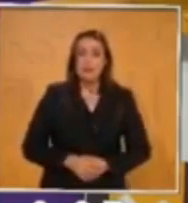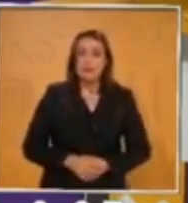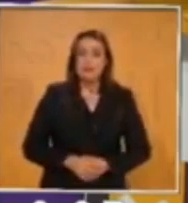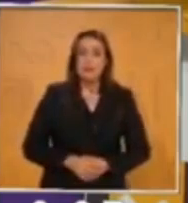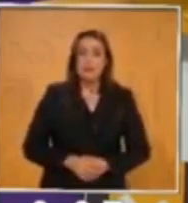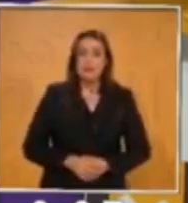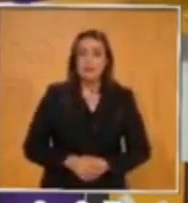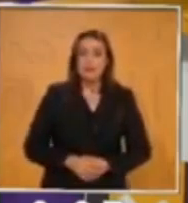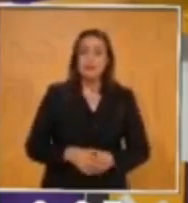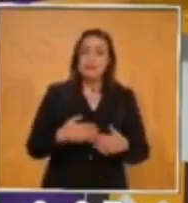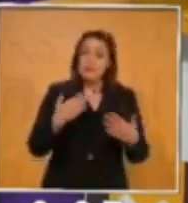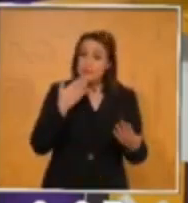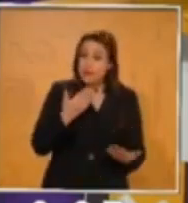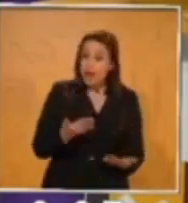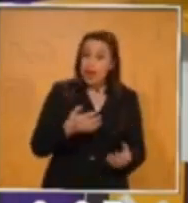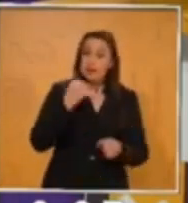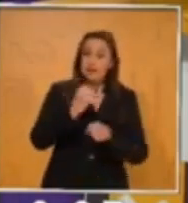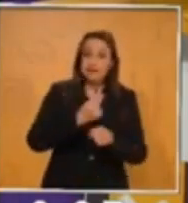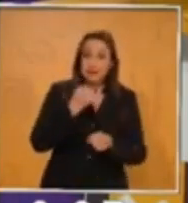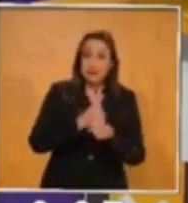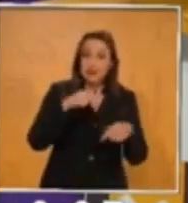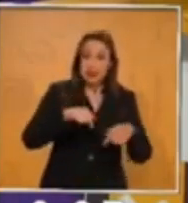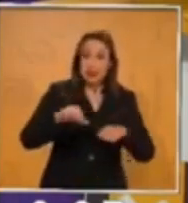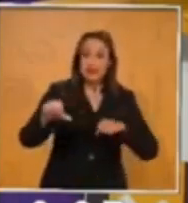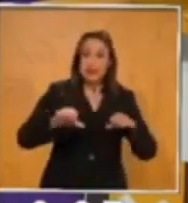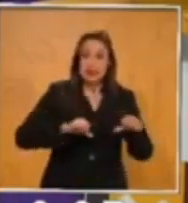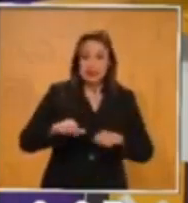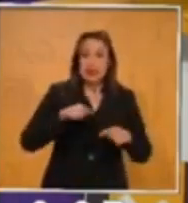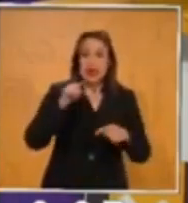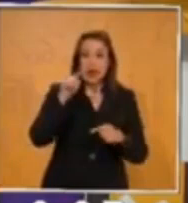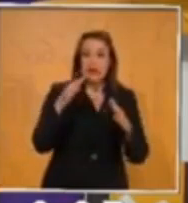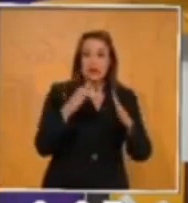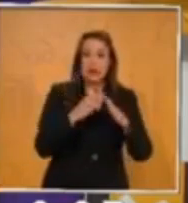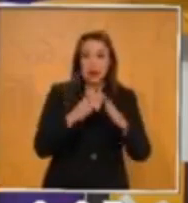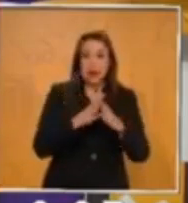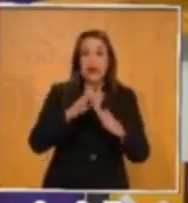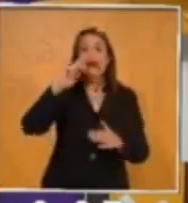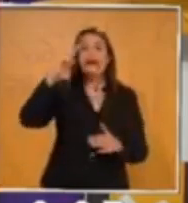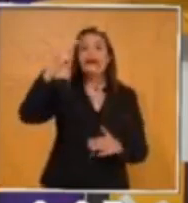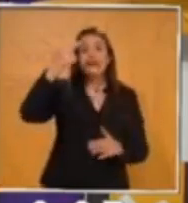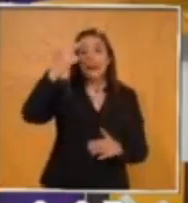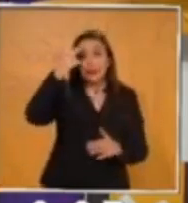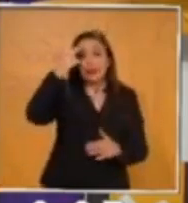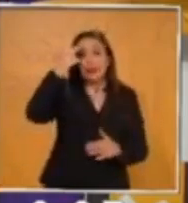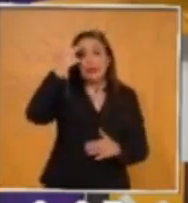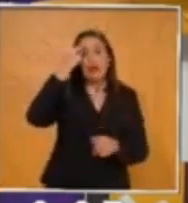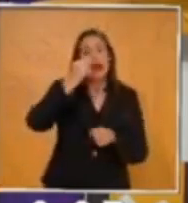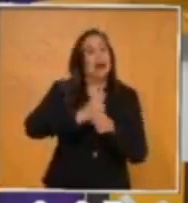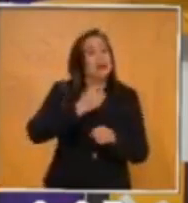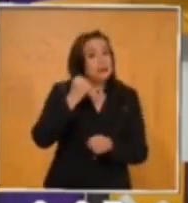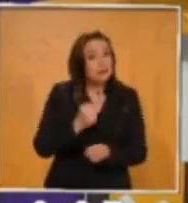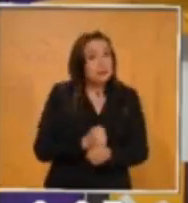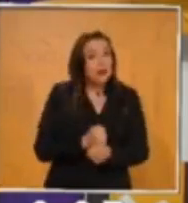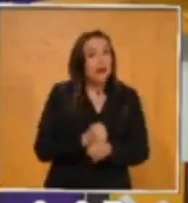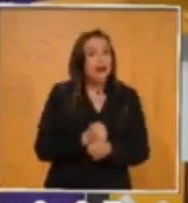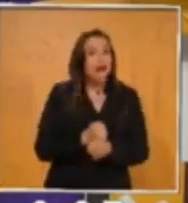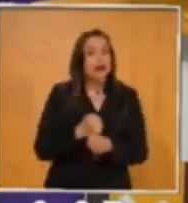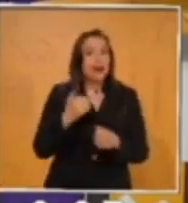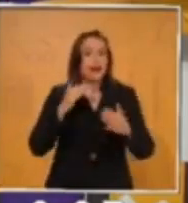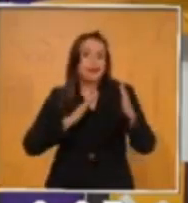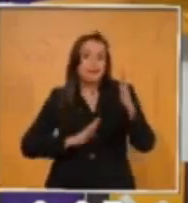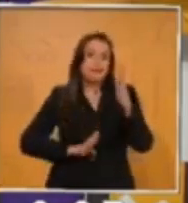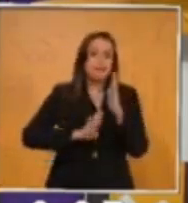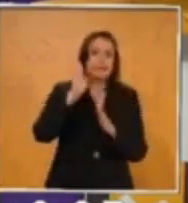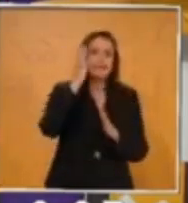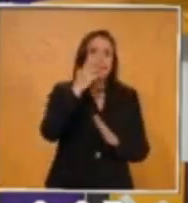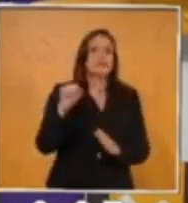Please practice this activity in your house at home. Remember that practice makes perfect. So